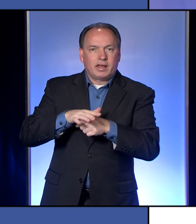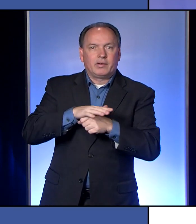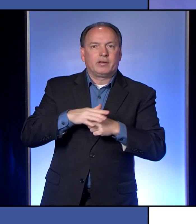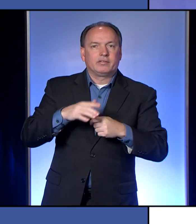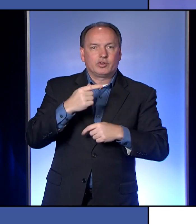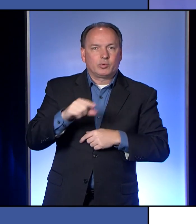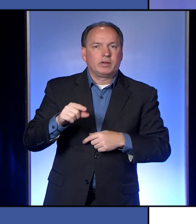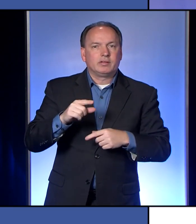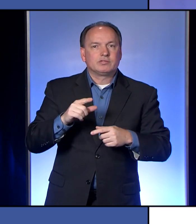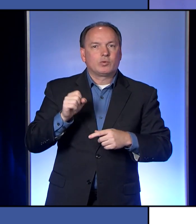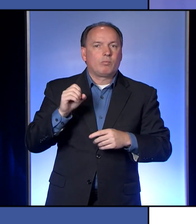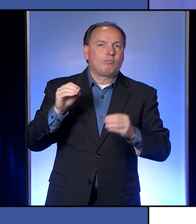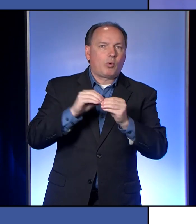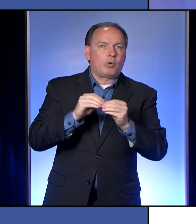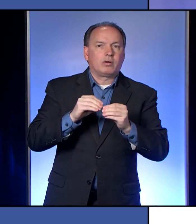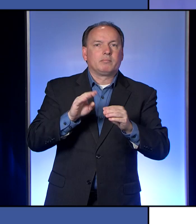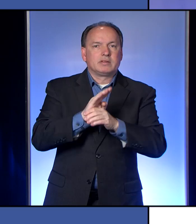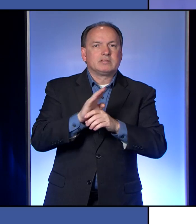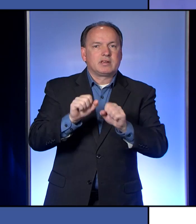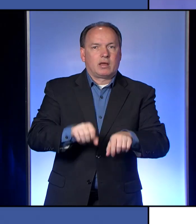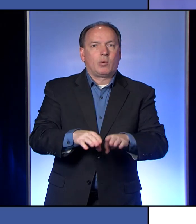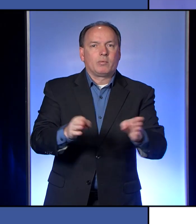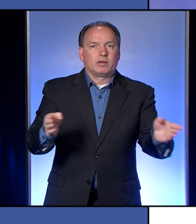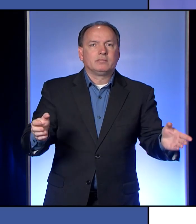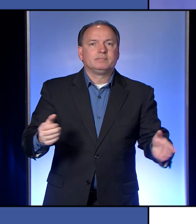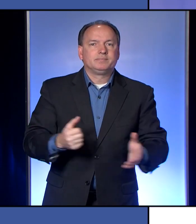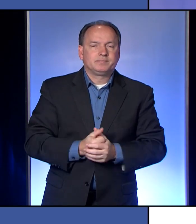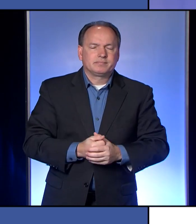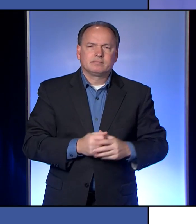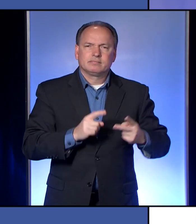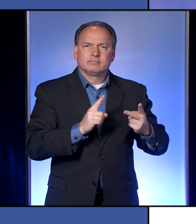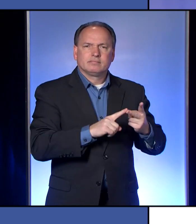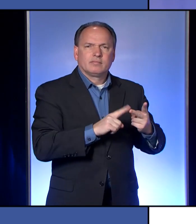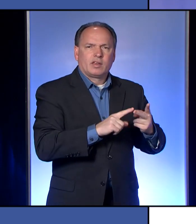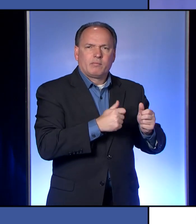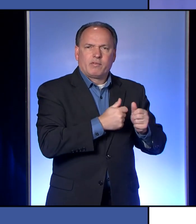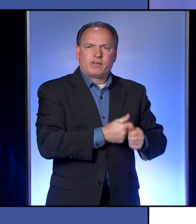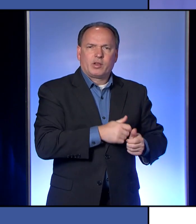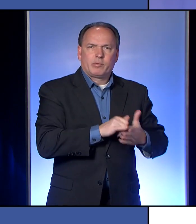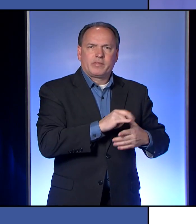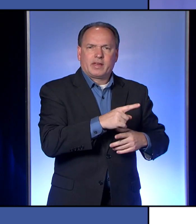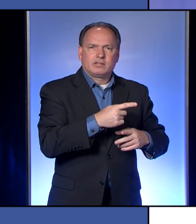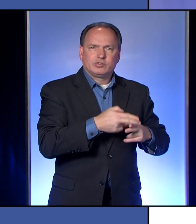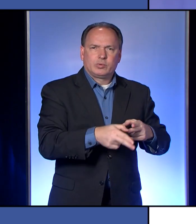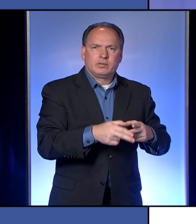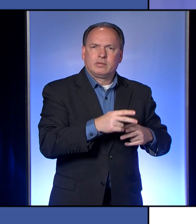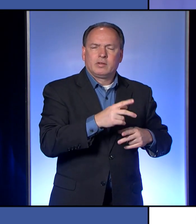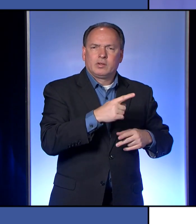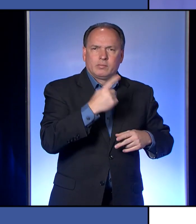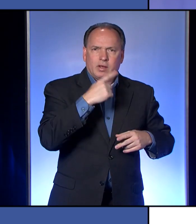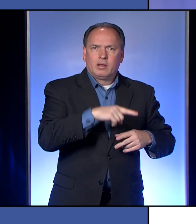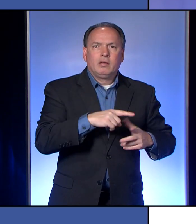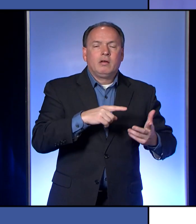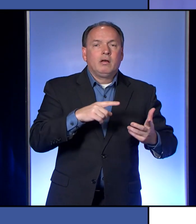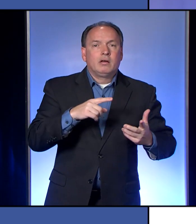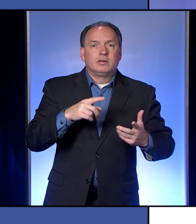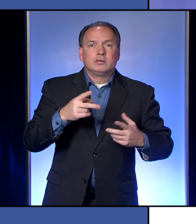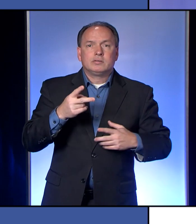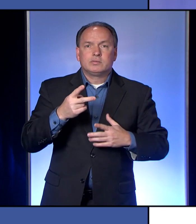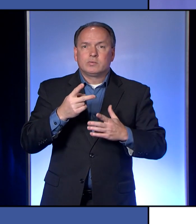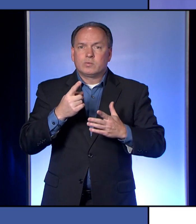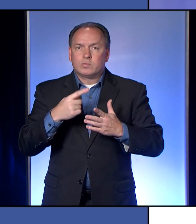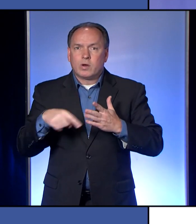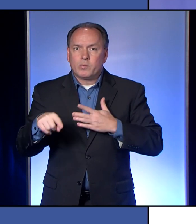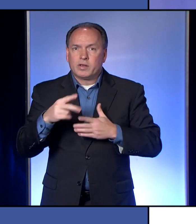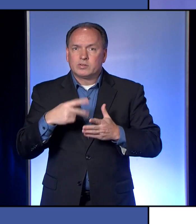could open. Can I just follow up on that very briefly? So we're looking at maybe the 2 to 3 week in, depending on